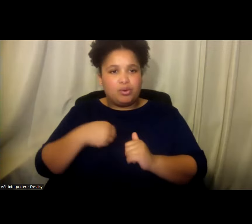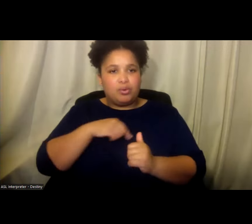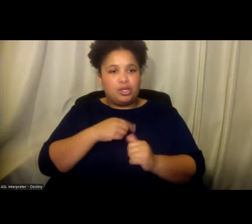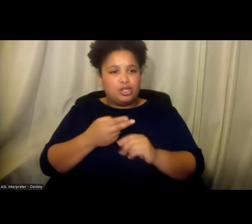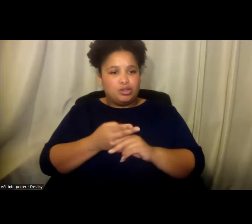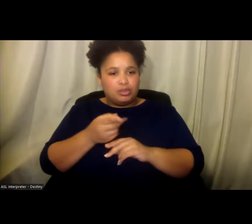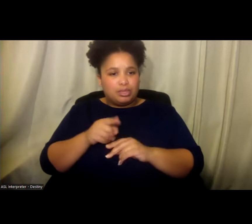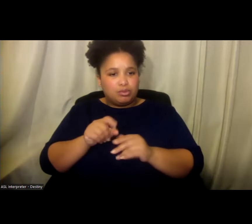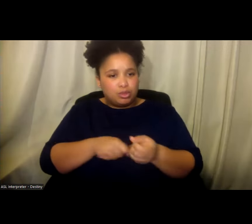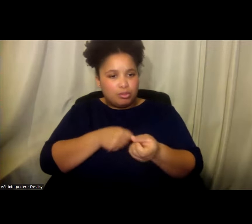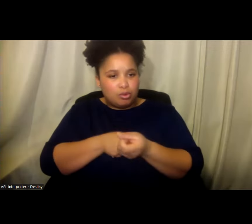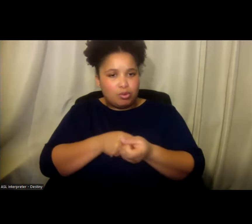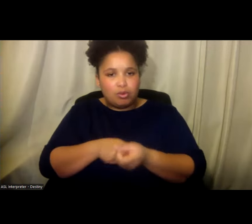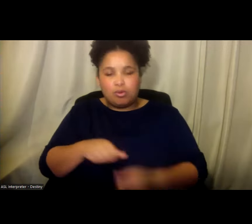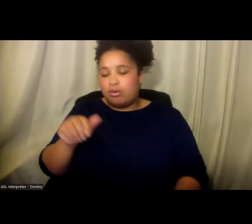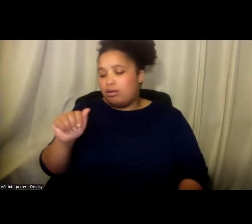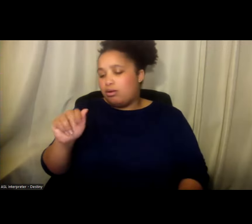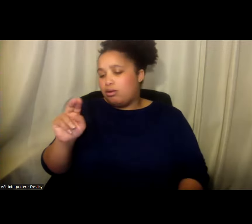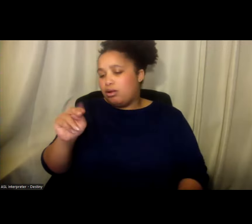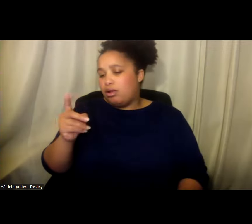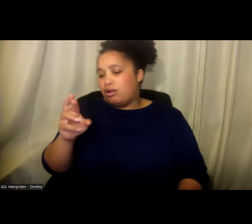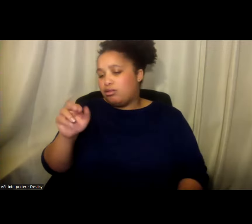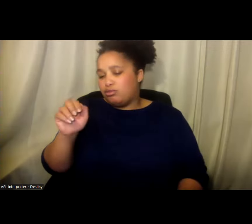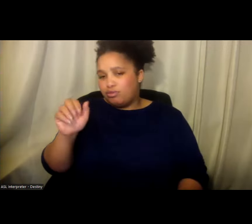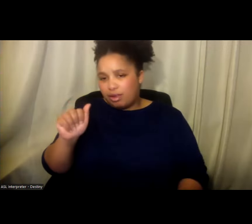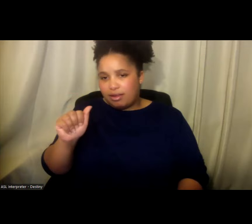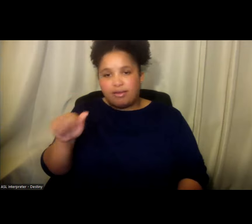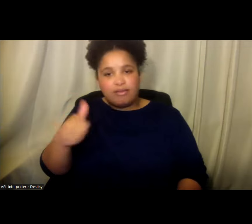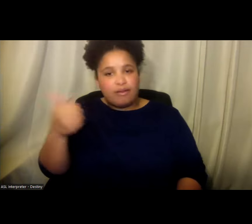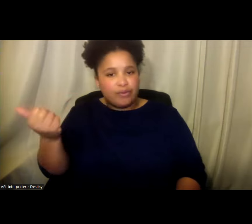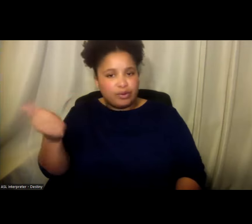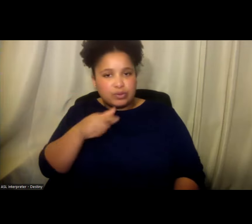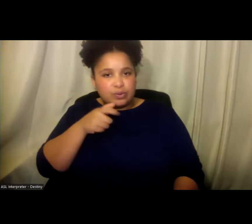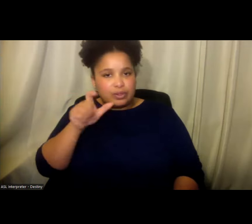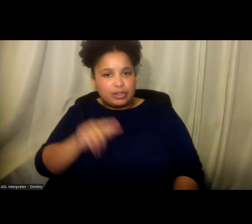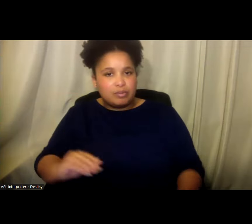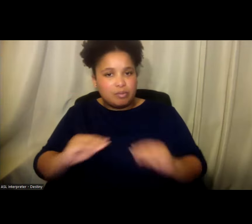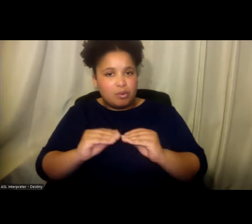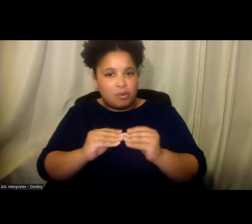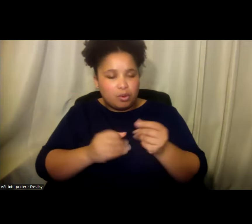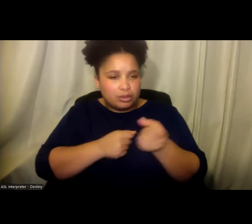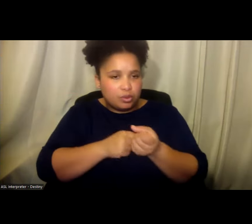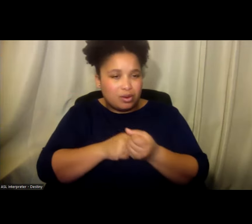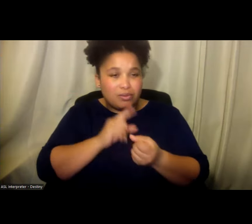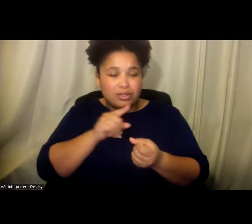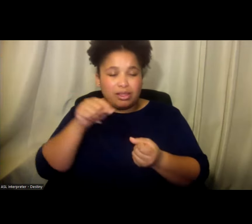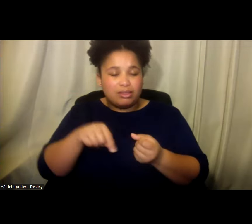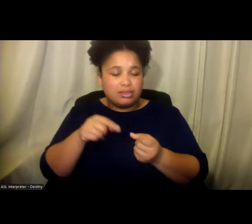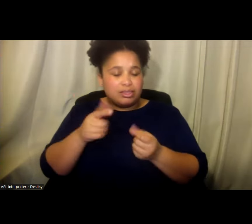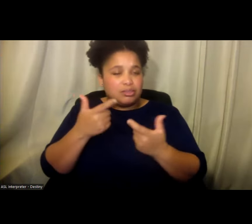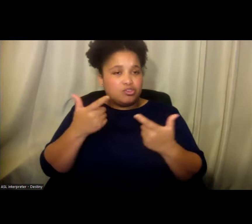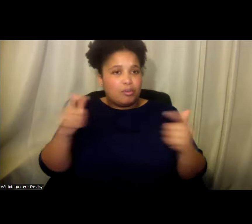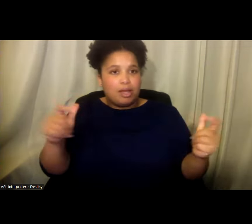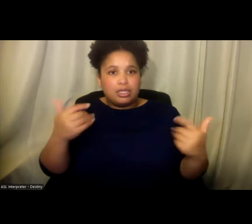really support Andrea, yourself, and others who may just need a little bit more support. This is a tremendous chance to